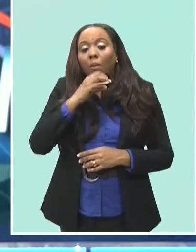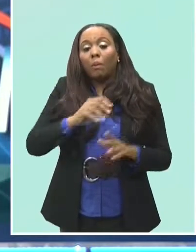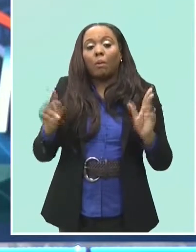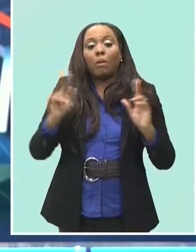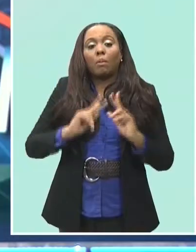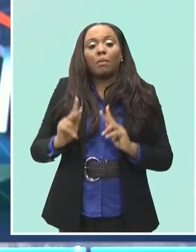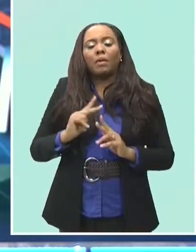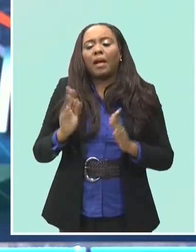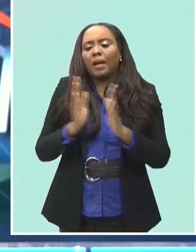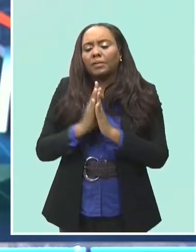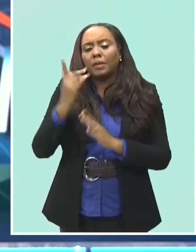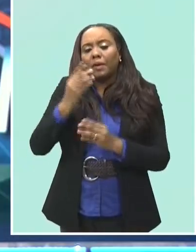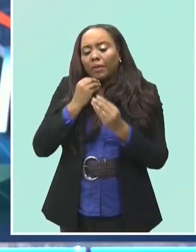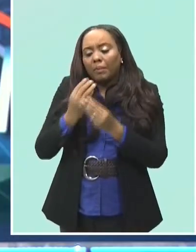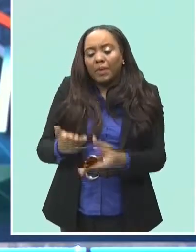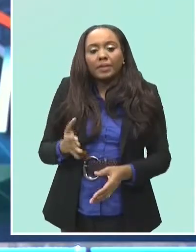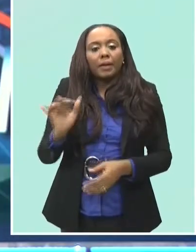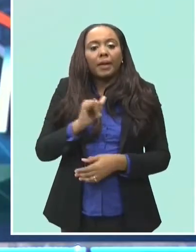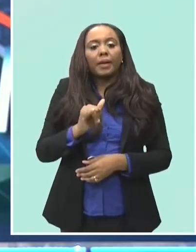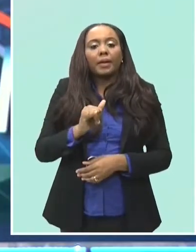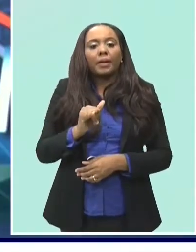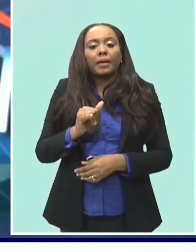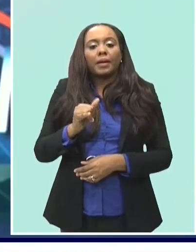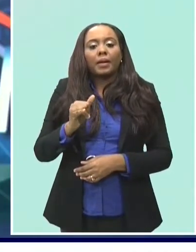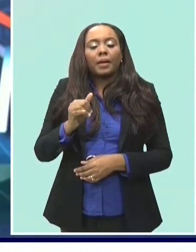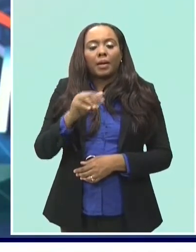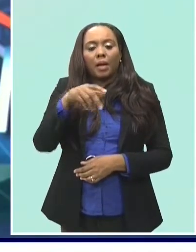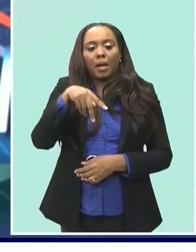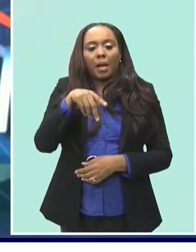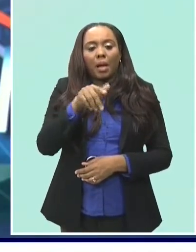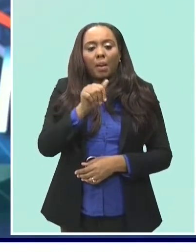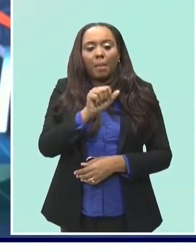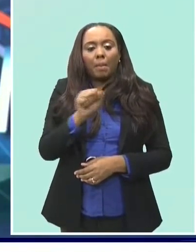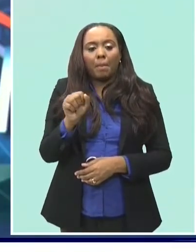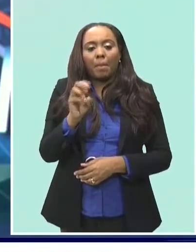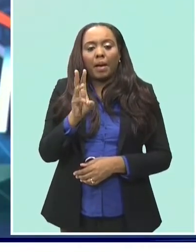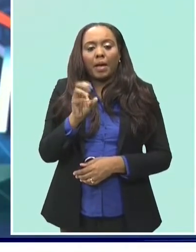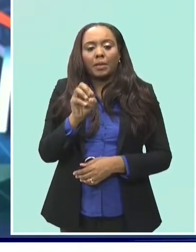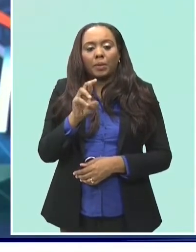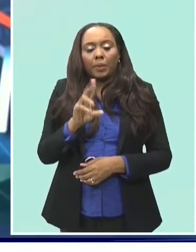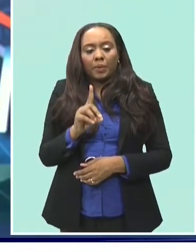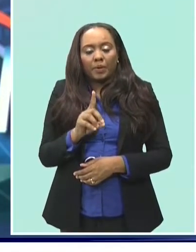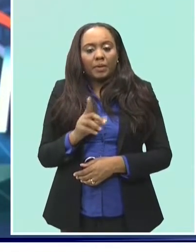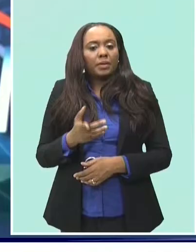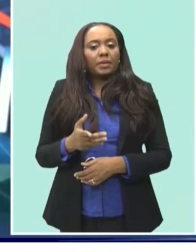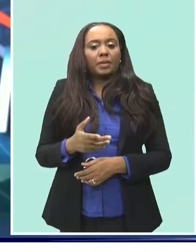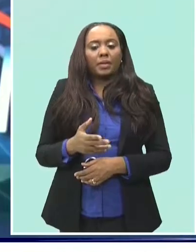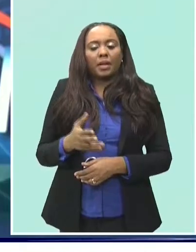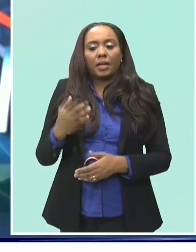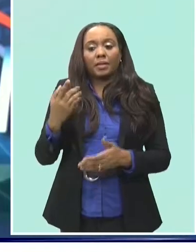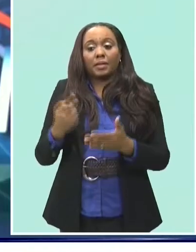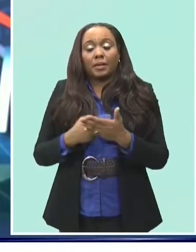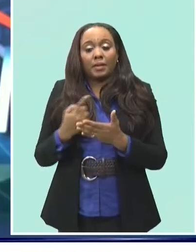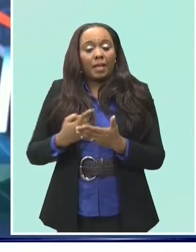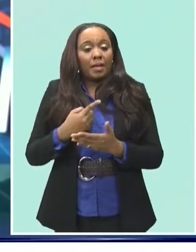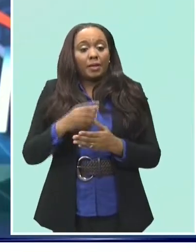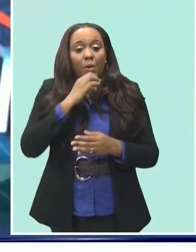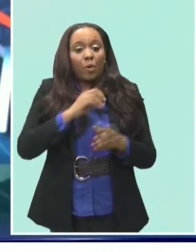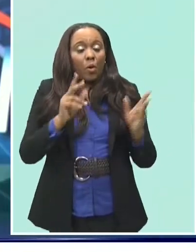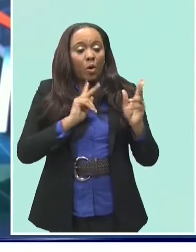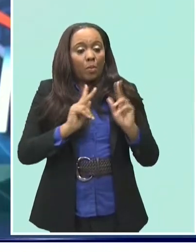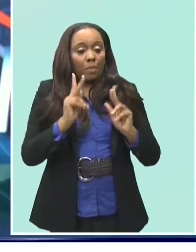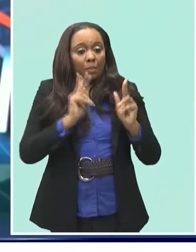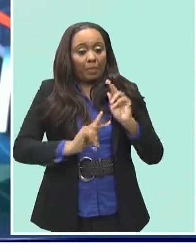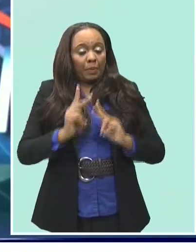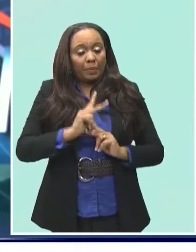such as passwords and details by masquerading as a trustworthy entity in an electronic communication. Cell phones